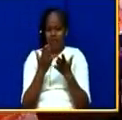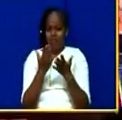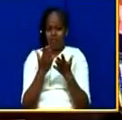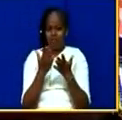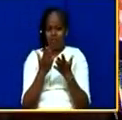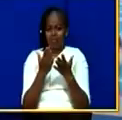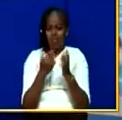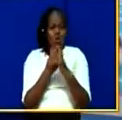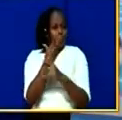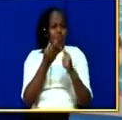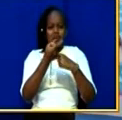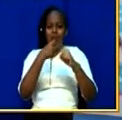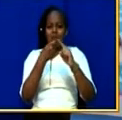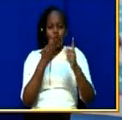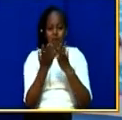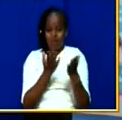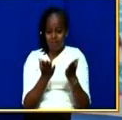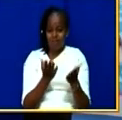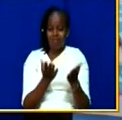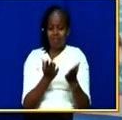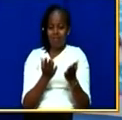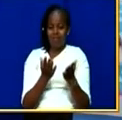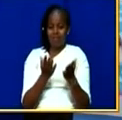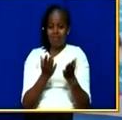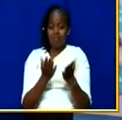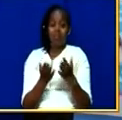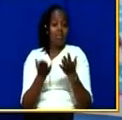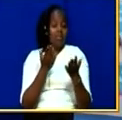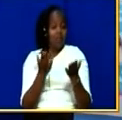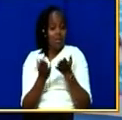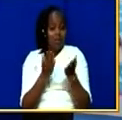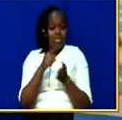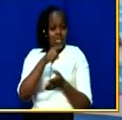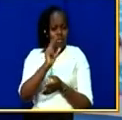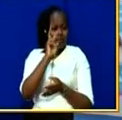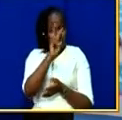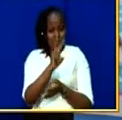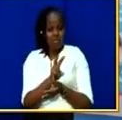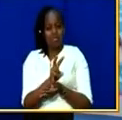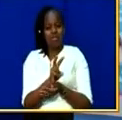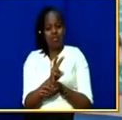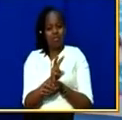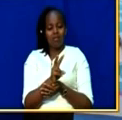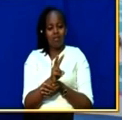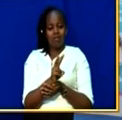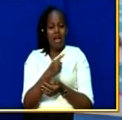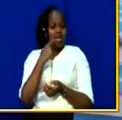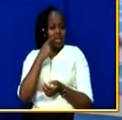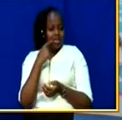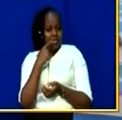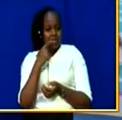these crops come from. Yes. Probably you've never even seen a carrot